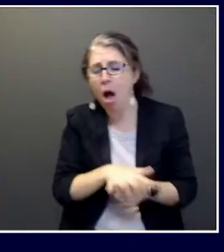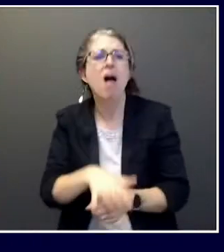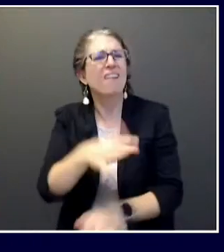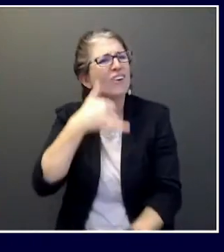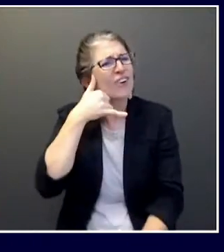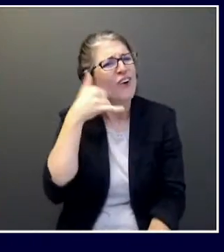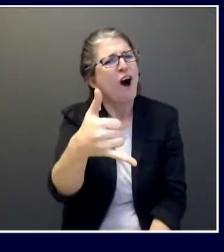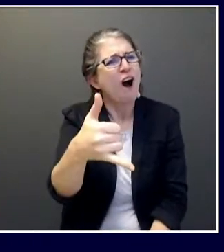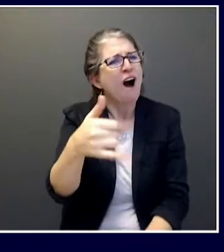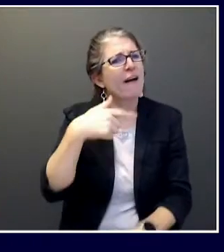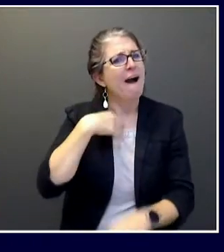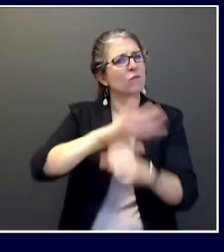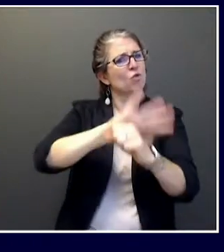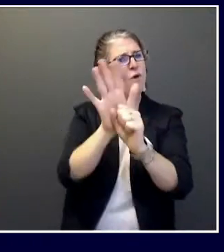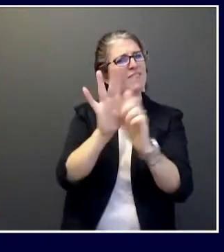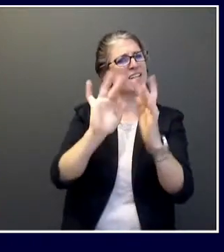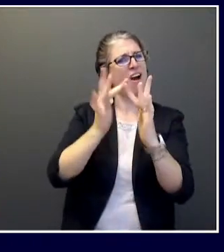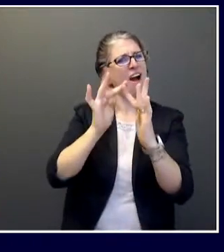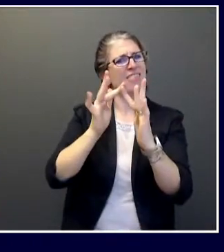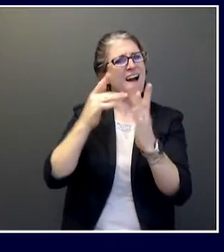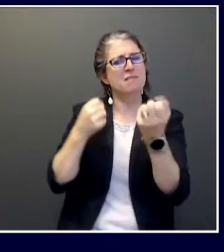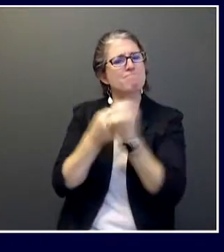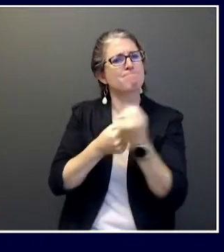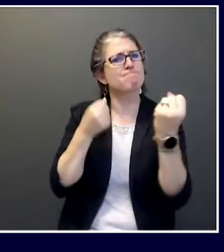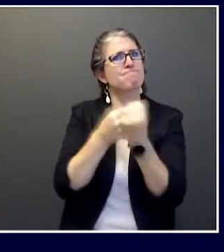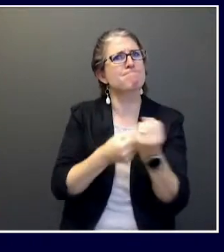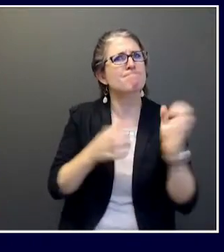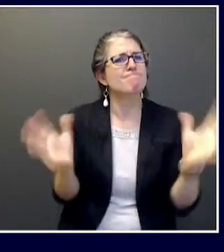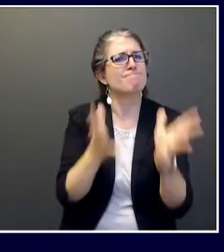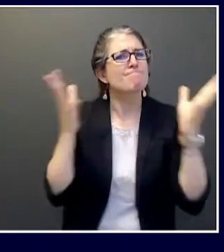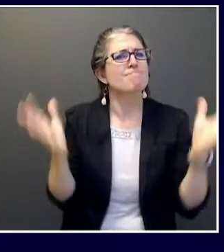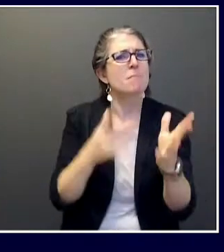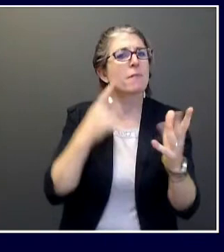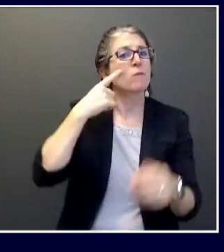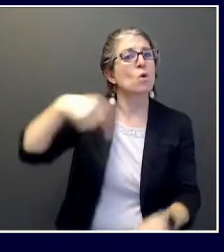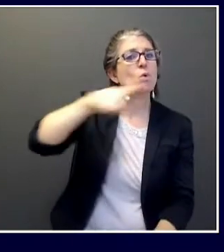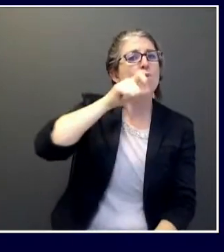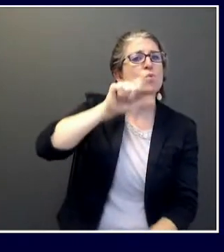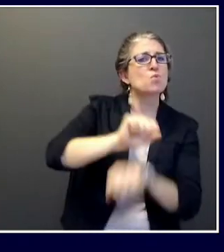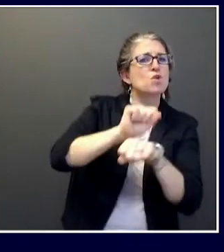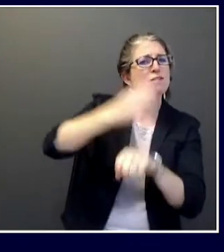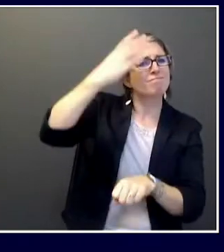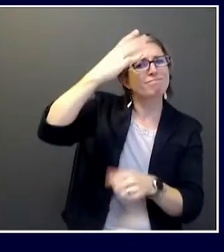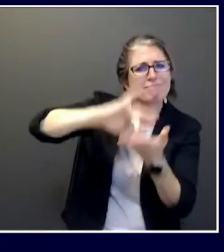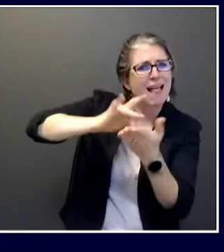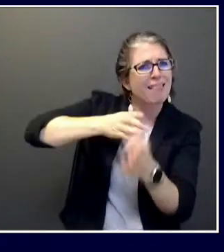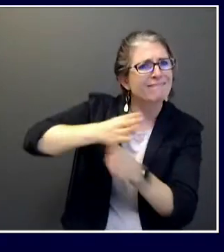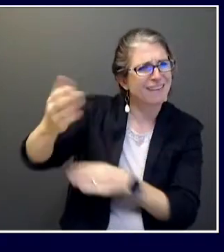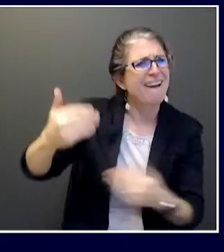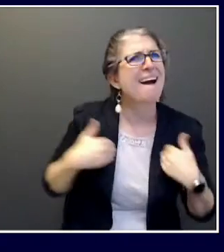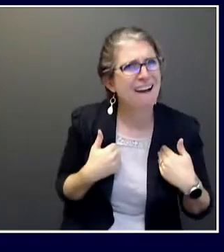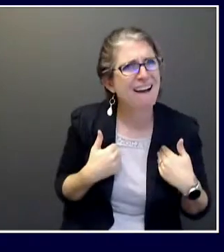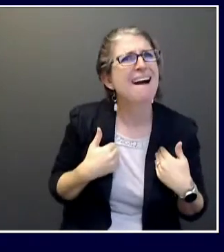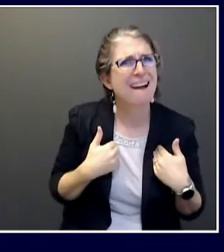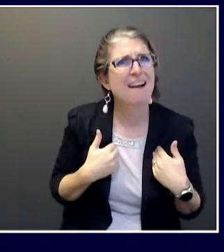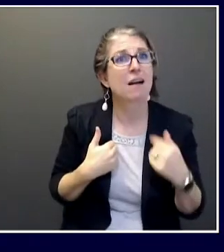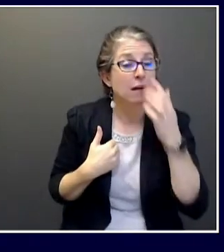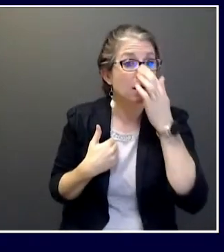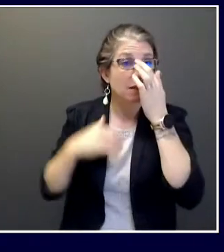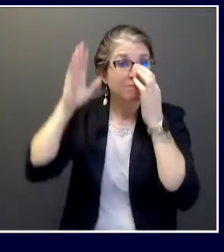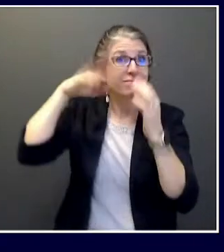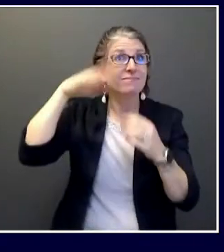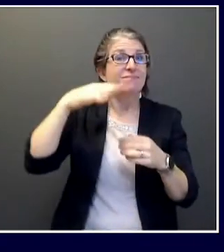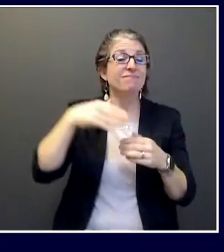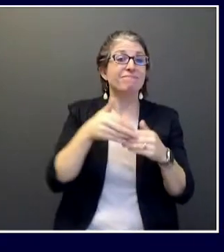So we do continue an all of the above strategy to try to solve these short-term issues. The governor also